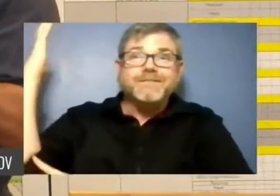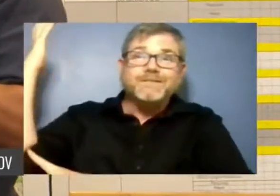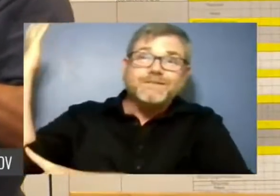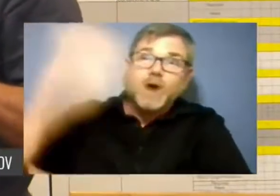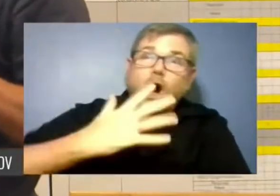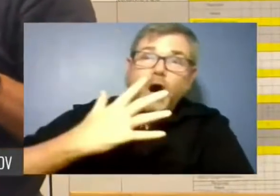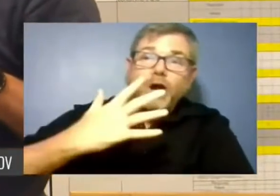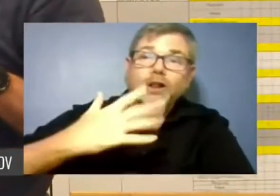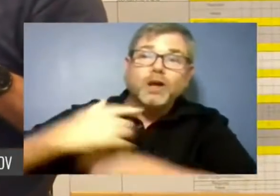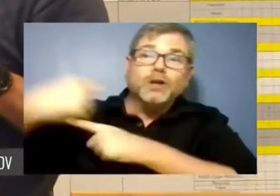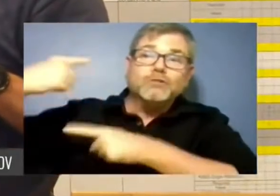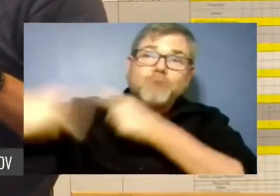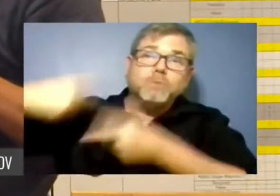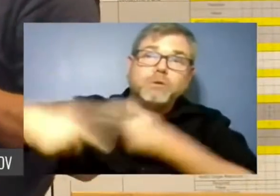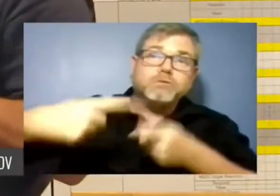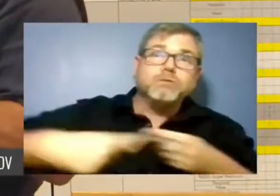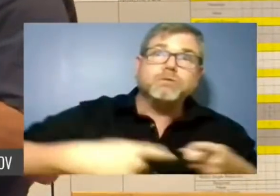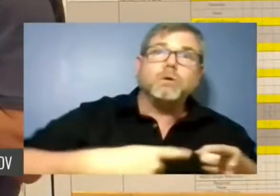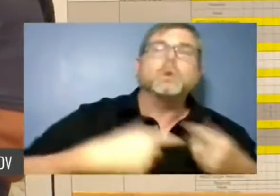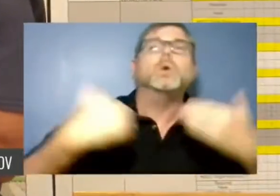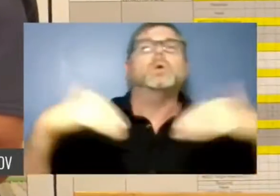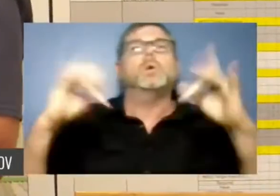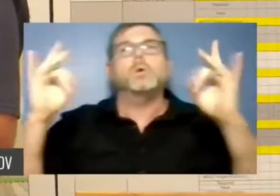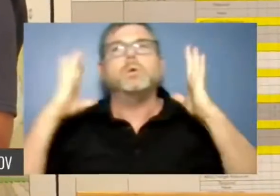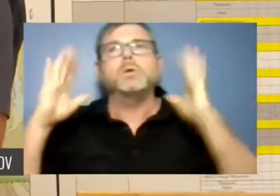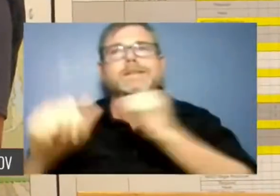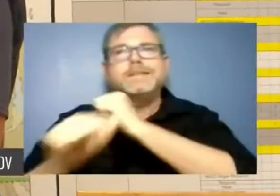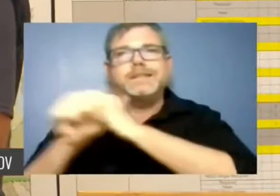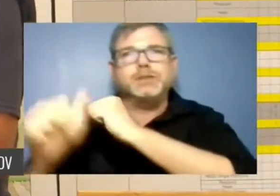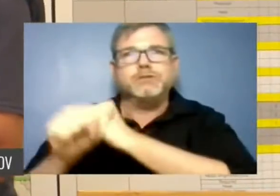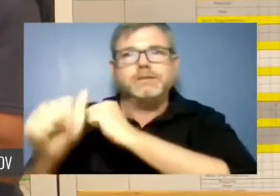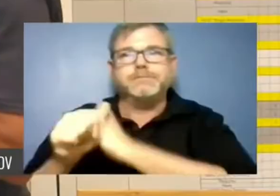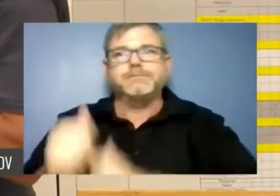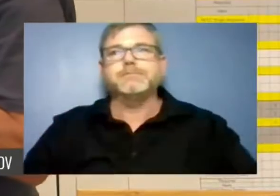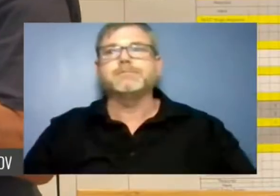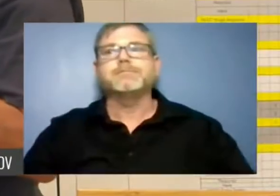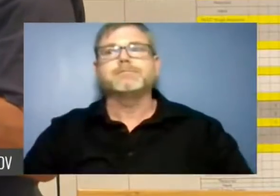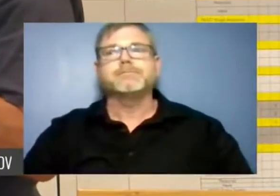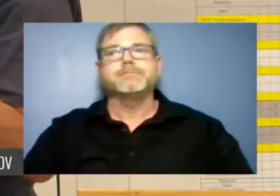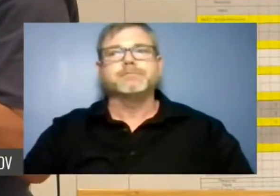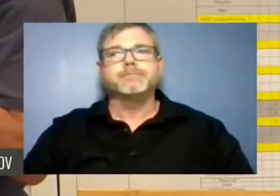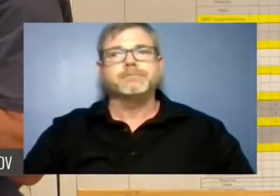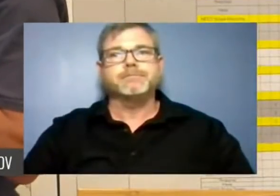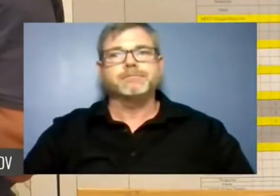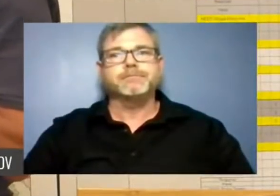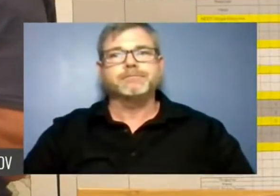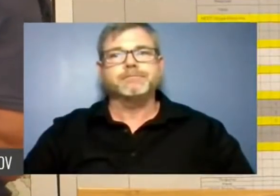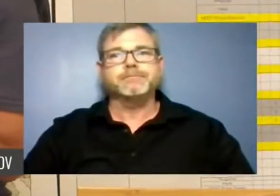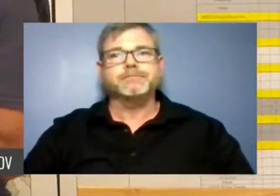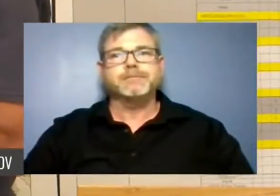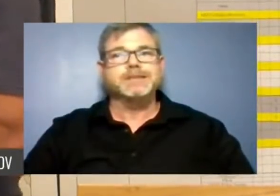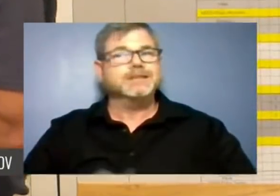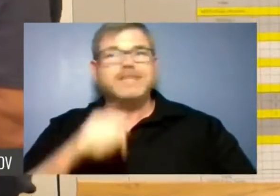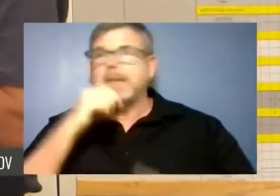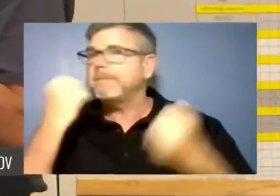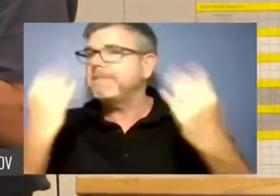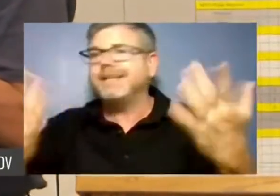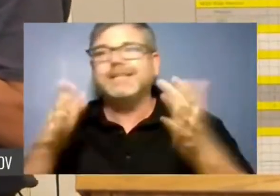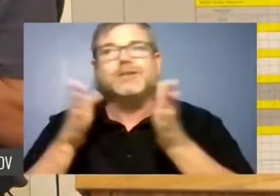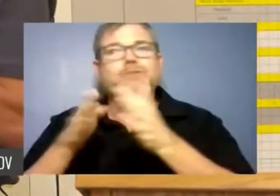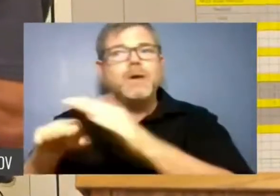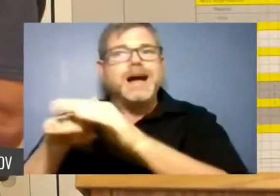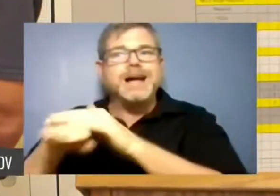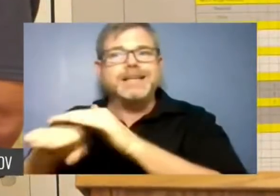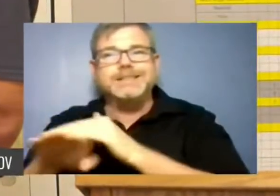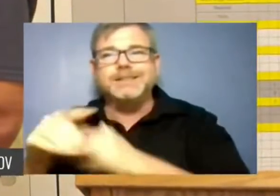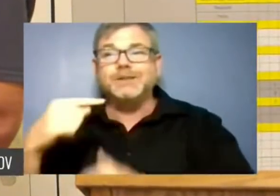out and grab it, and we do not have road access in there. So every attempt is being made to corral this and hold it where it's at. More than likely